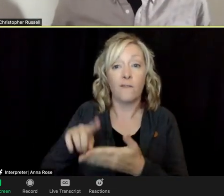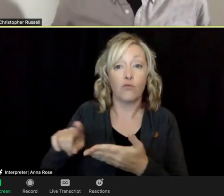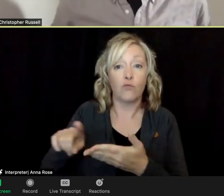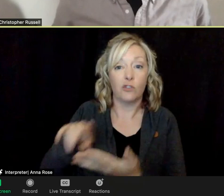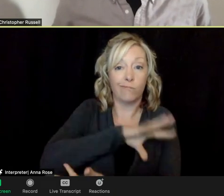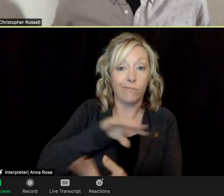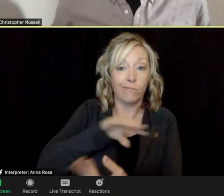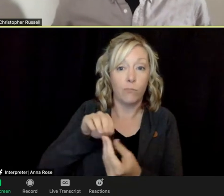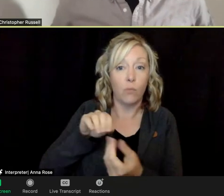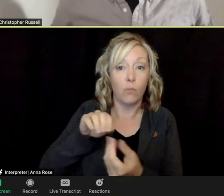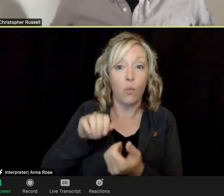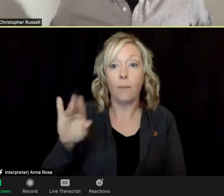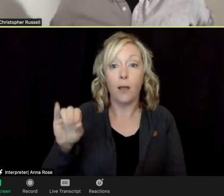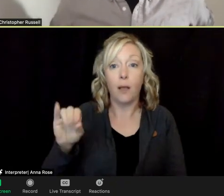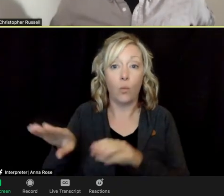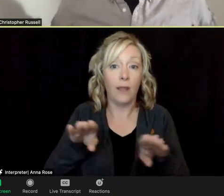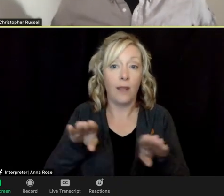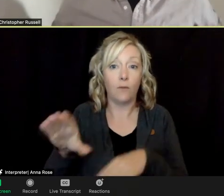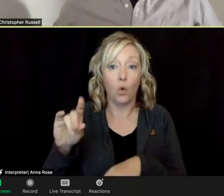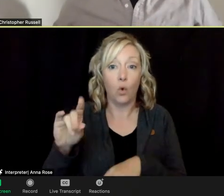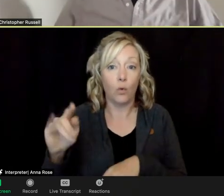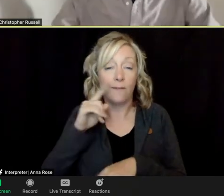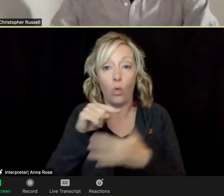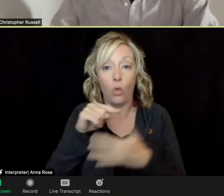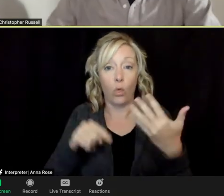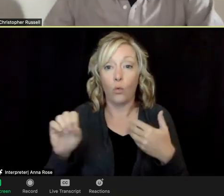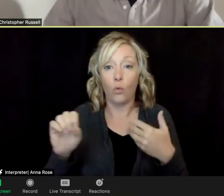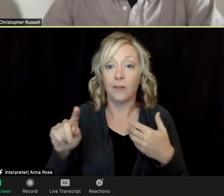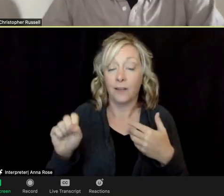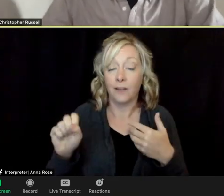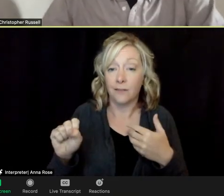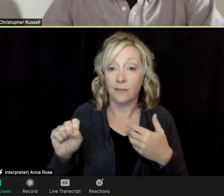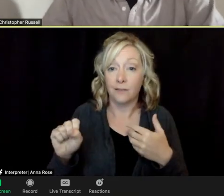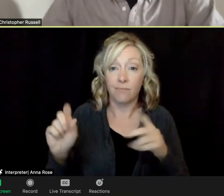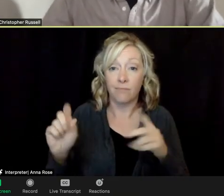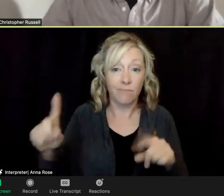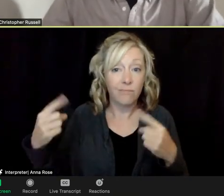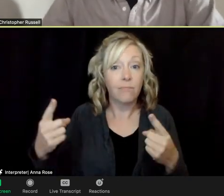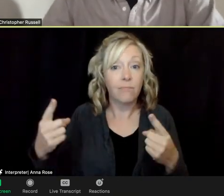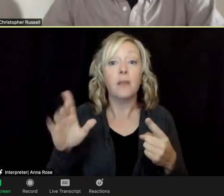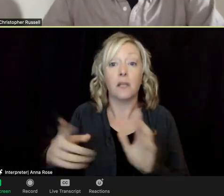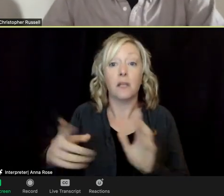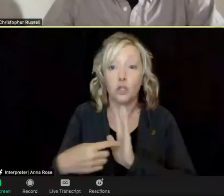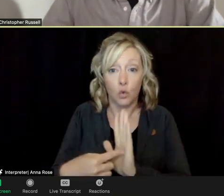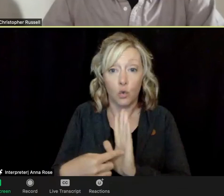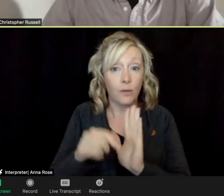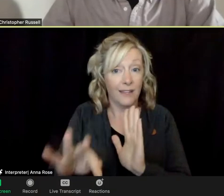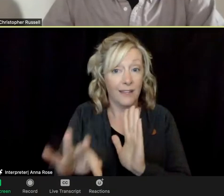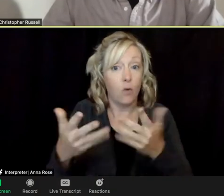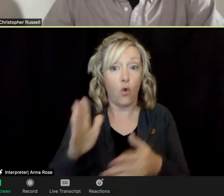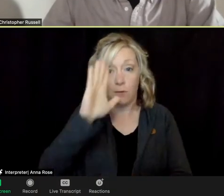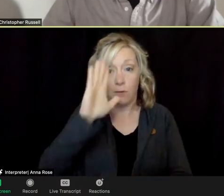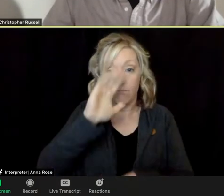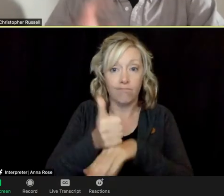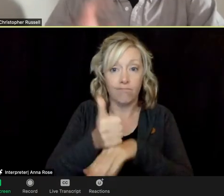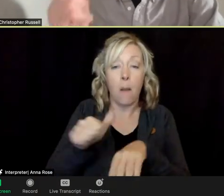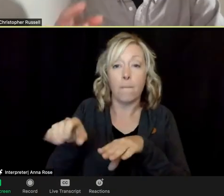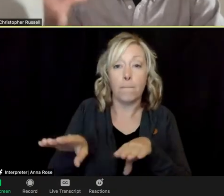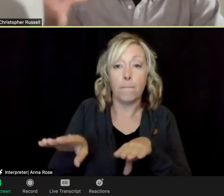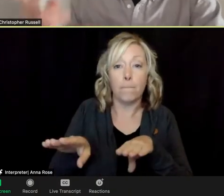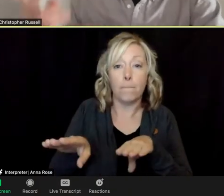biobehavioral coding of those states, it shows that if you have a basic understanding of what those behavior states